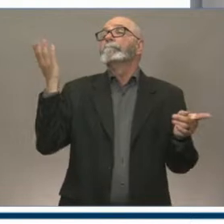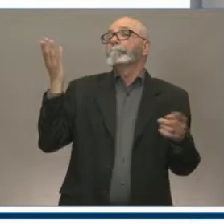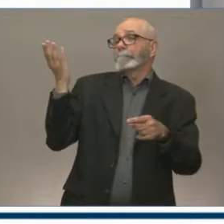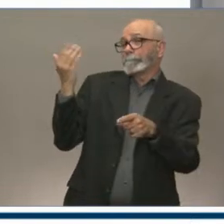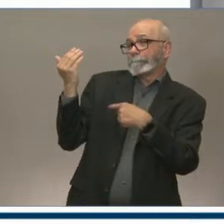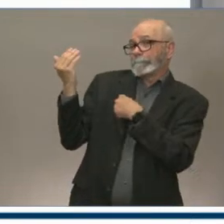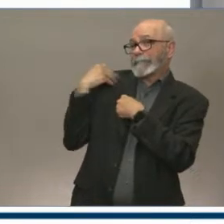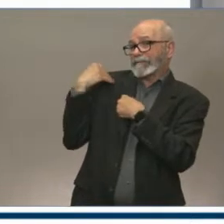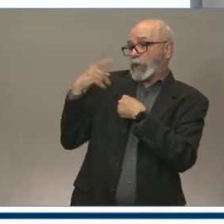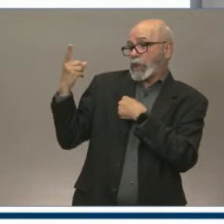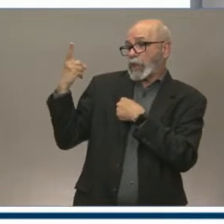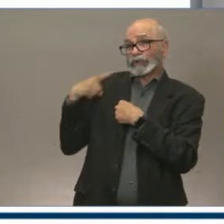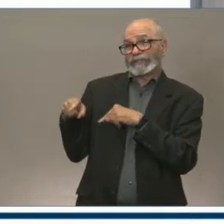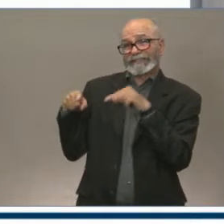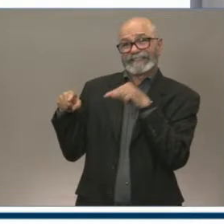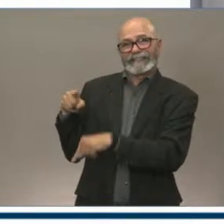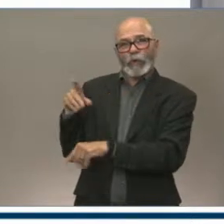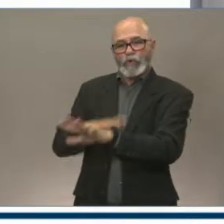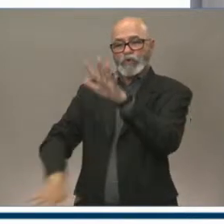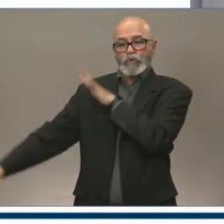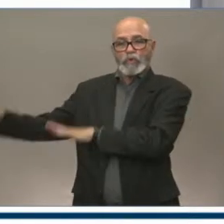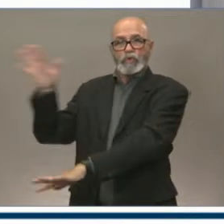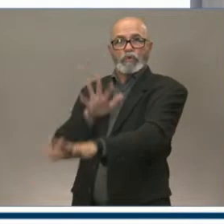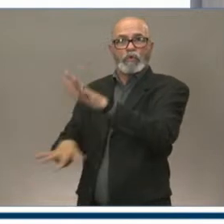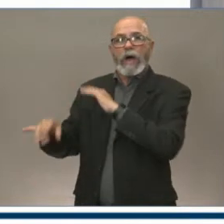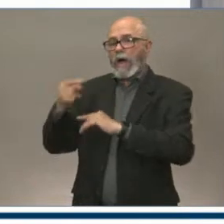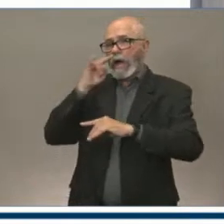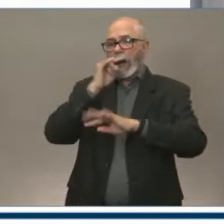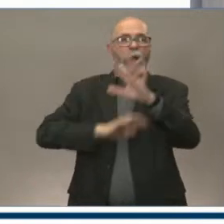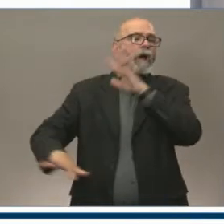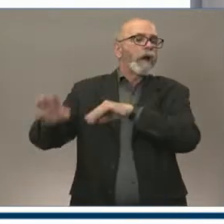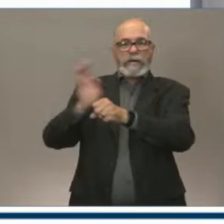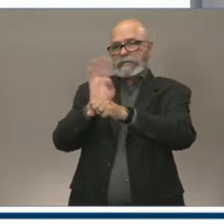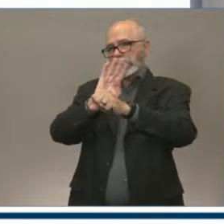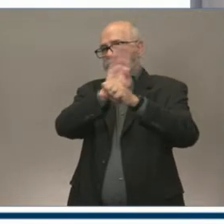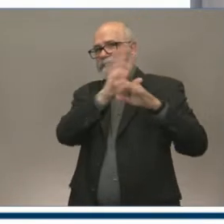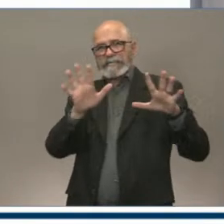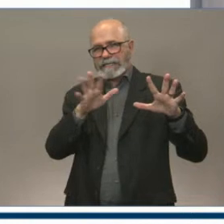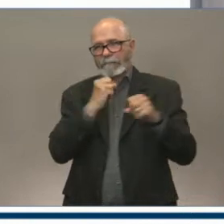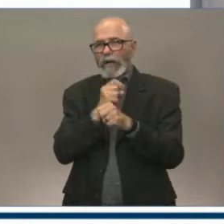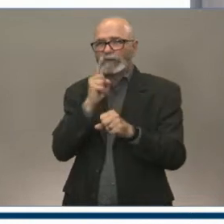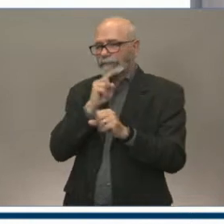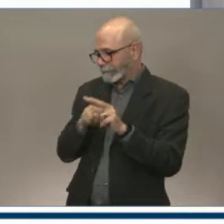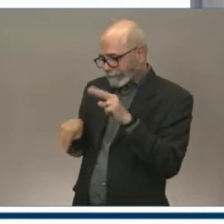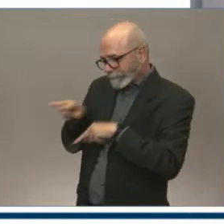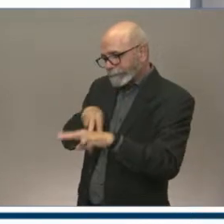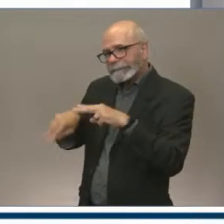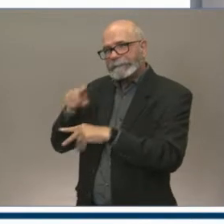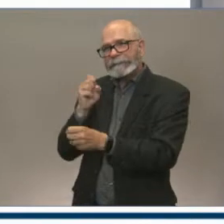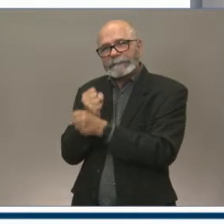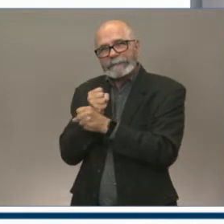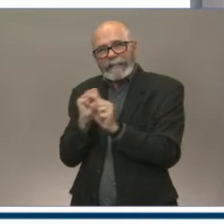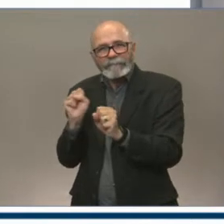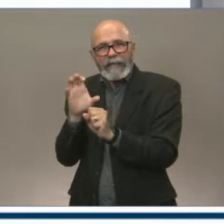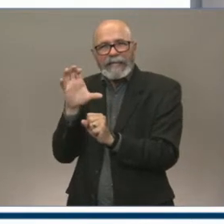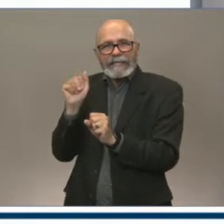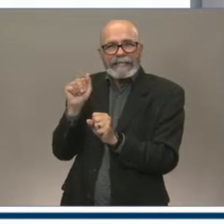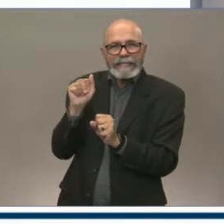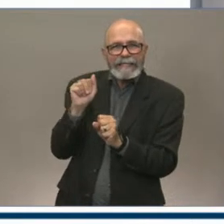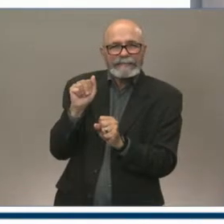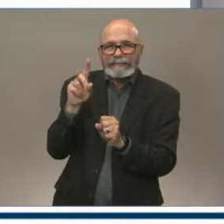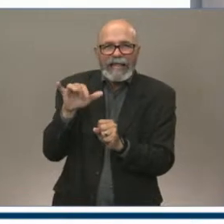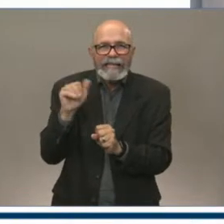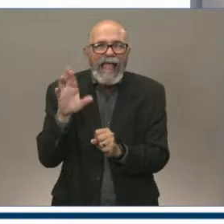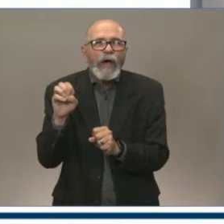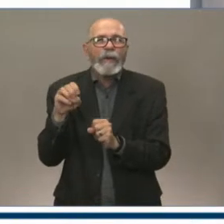we're mindful of that, and we need to make sure that we're keeping our child care centers open like they did in Newfoundland and other